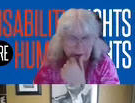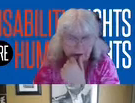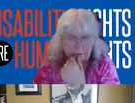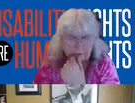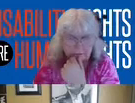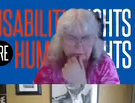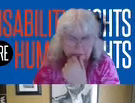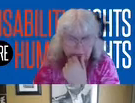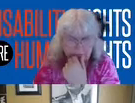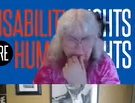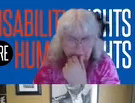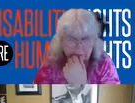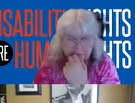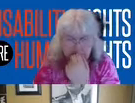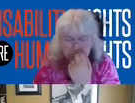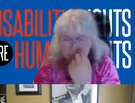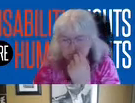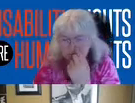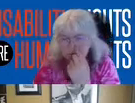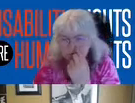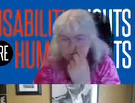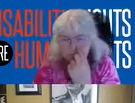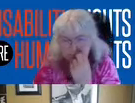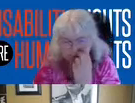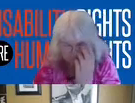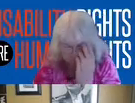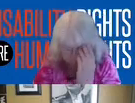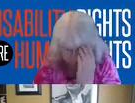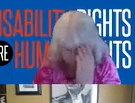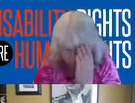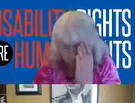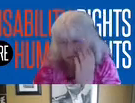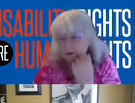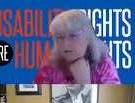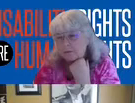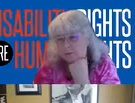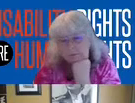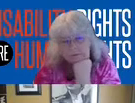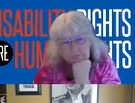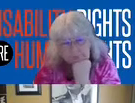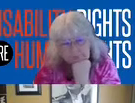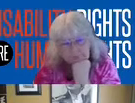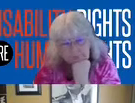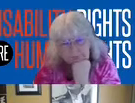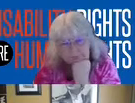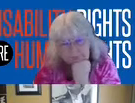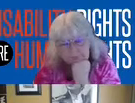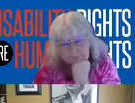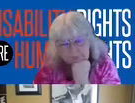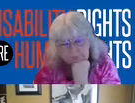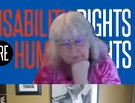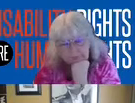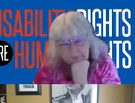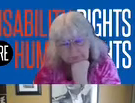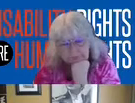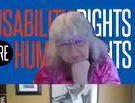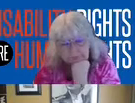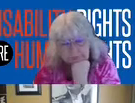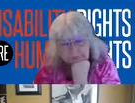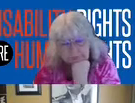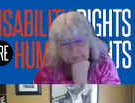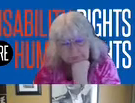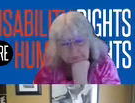need to be changed. But I'll touch on some options here, like closed captioning, which is being used on this meeting